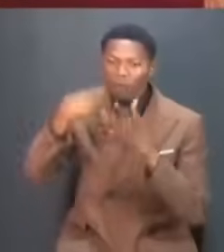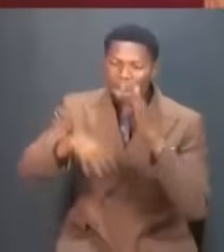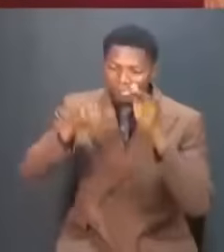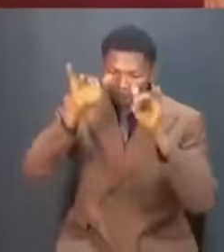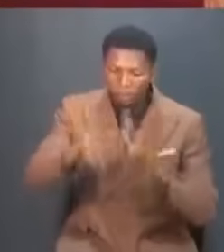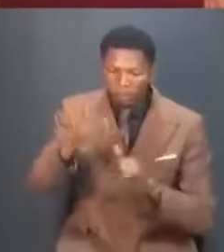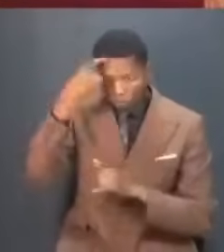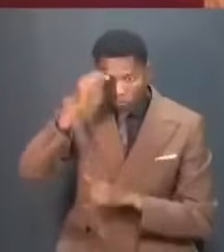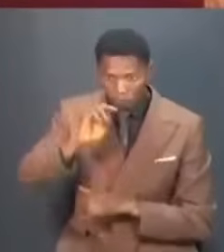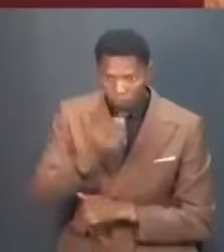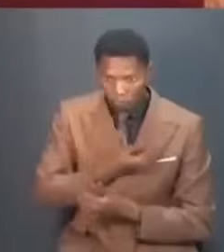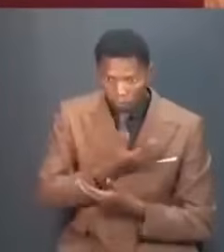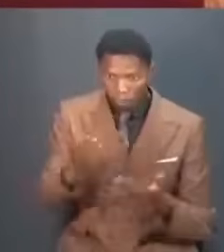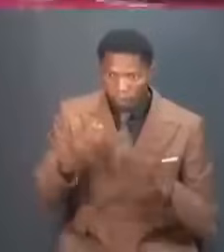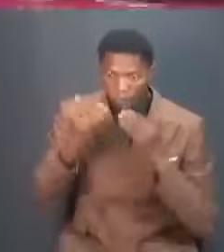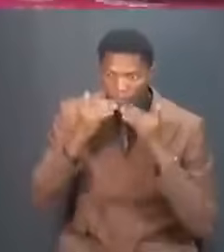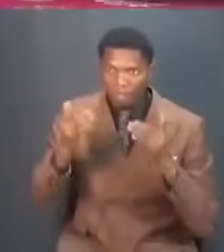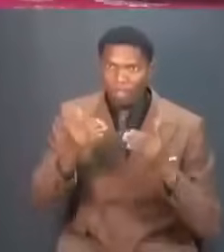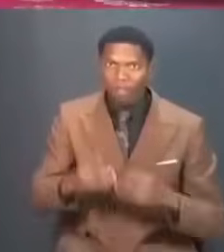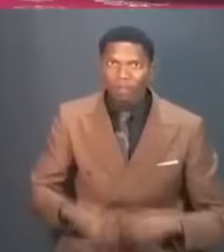us. Thank you very much.